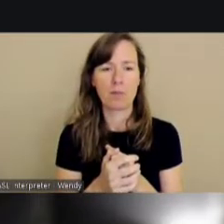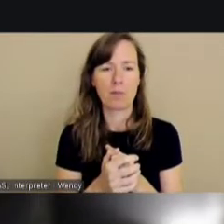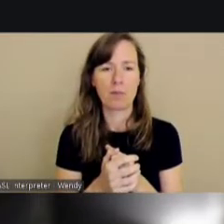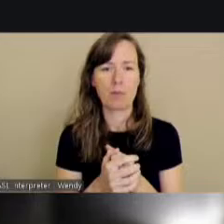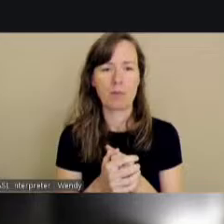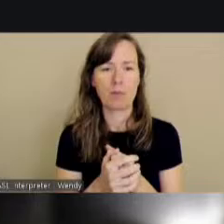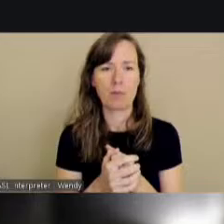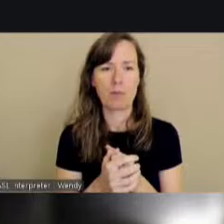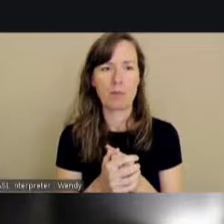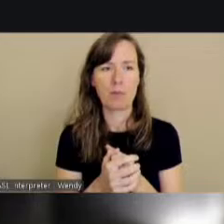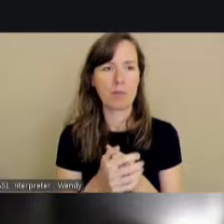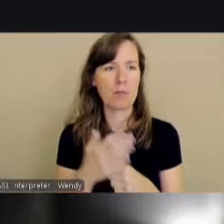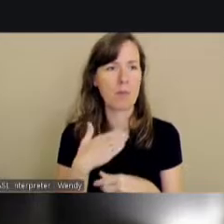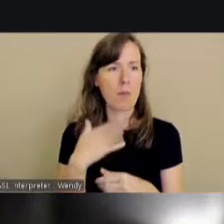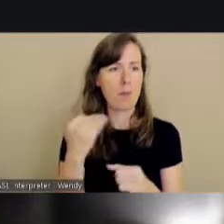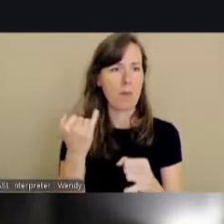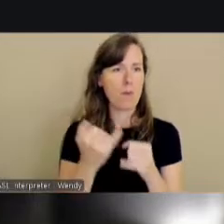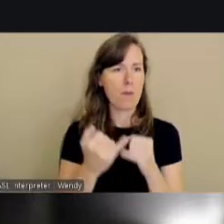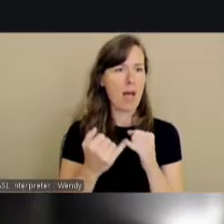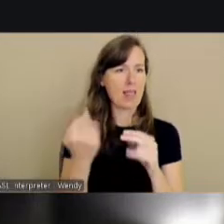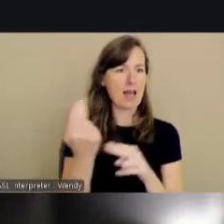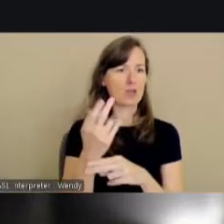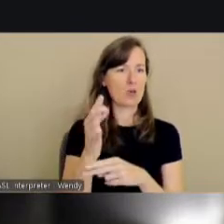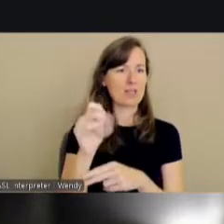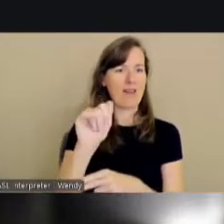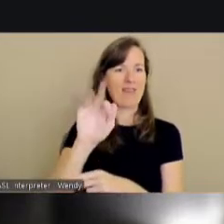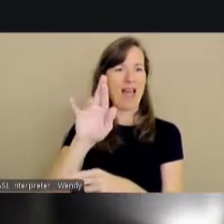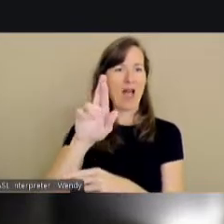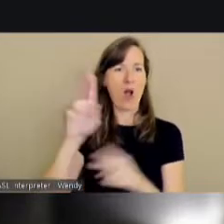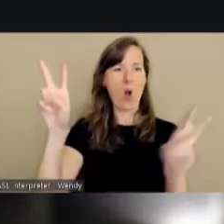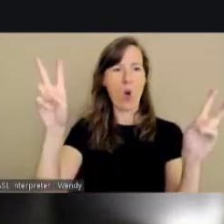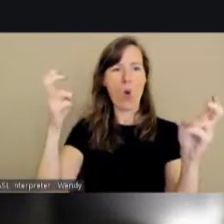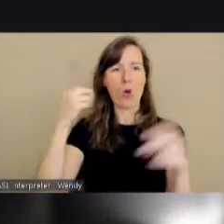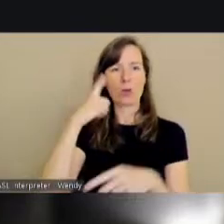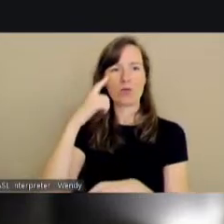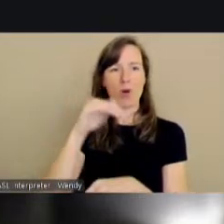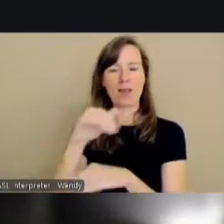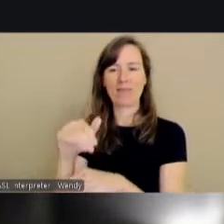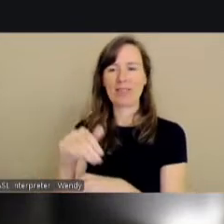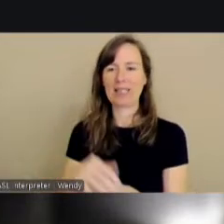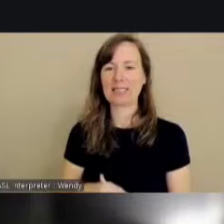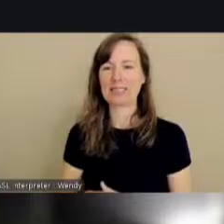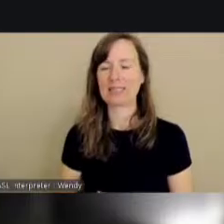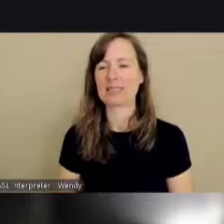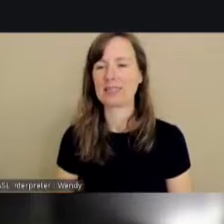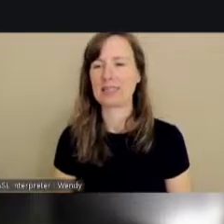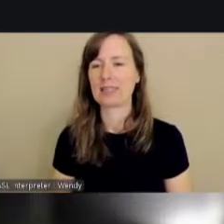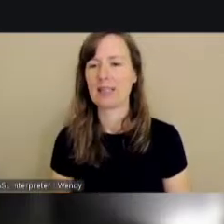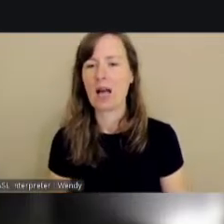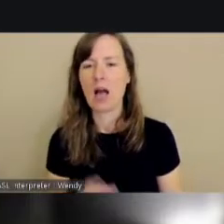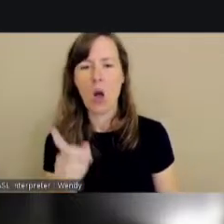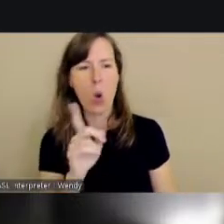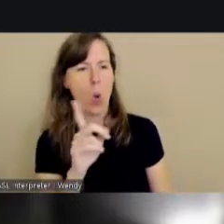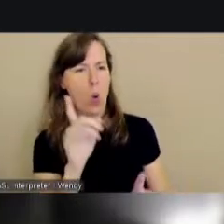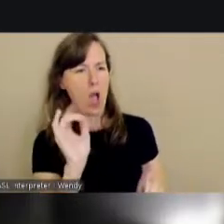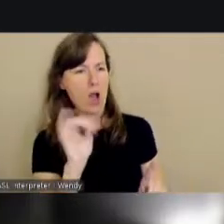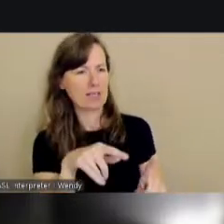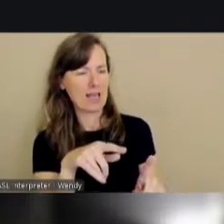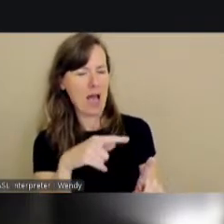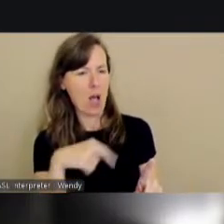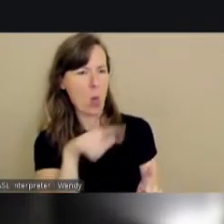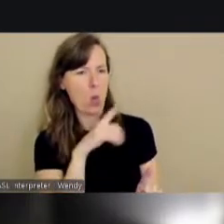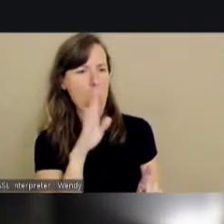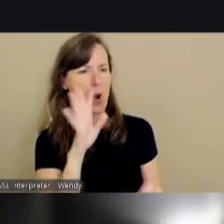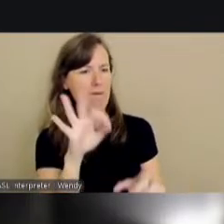That will be my last use of air quotes for the evening. So where in that scenario would we be actually voting on the tax